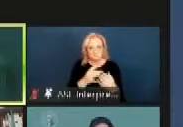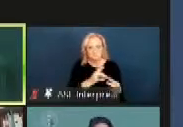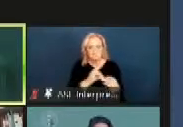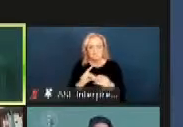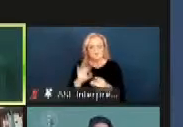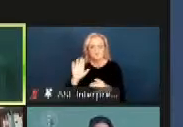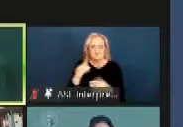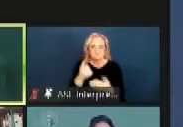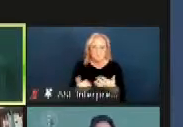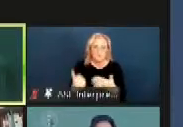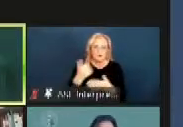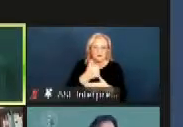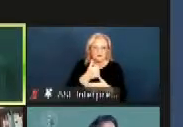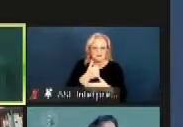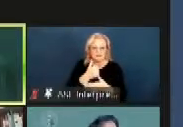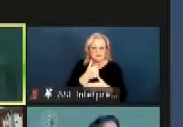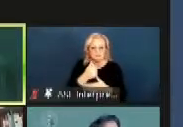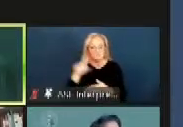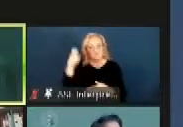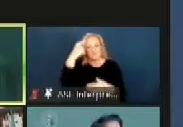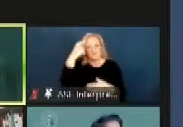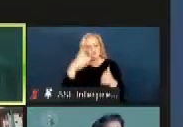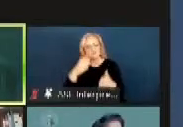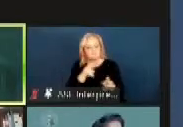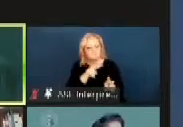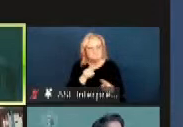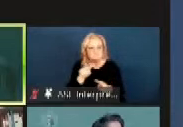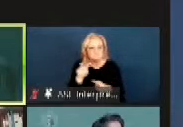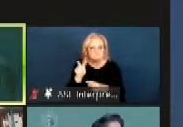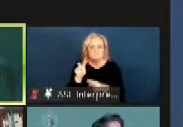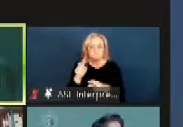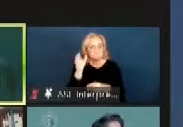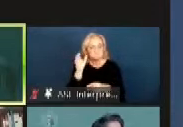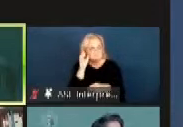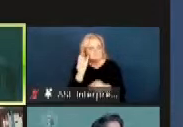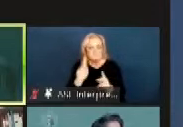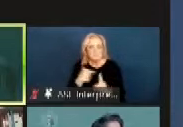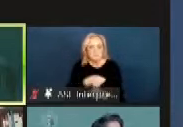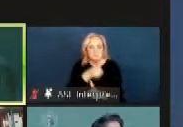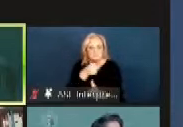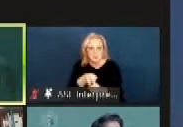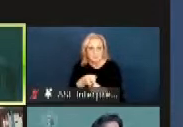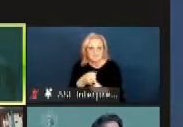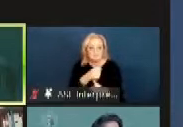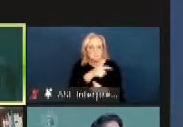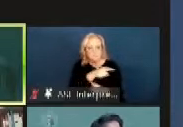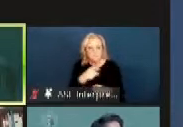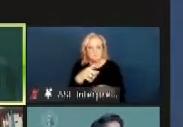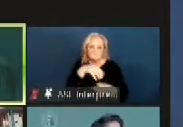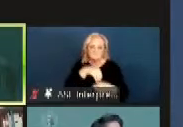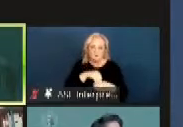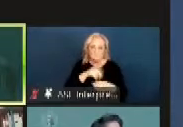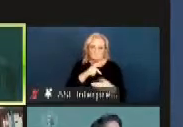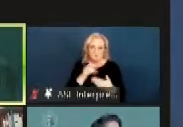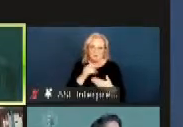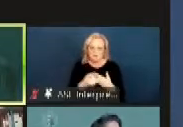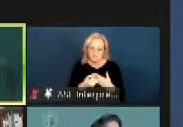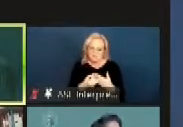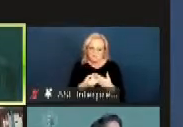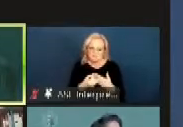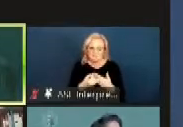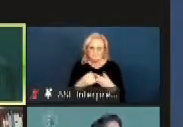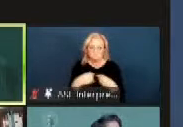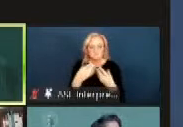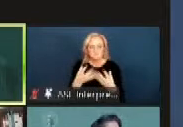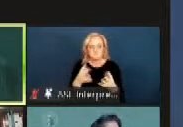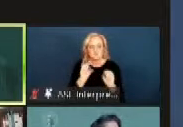will be an opportunity for the governor to hear from those impacted and involved in the project. And it serves as space to talk about the work